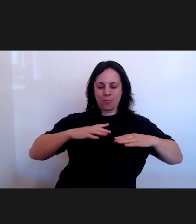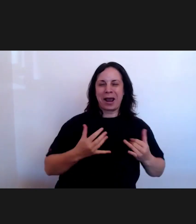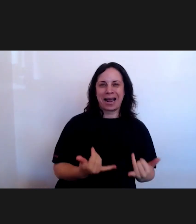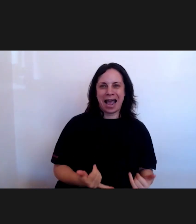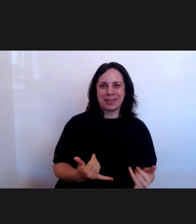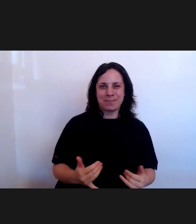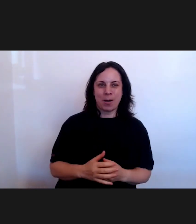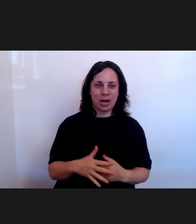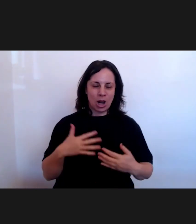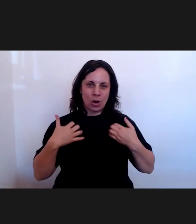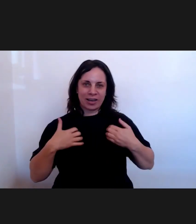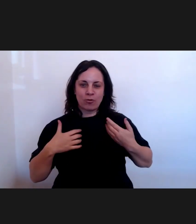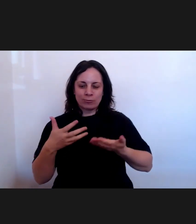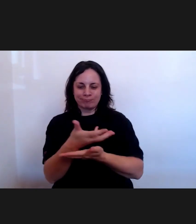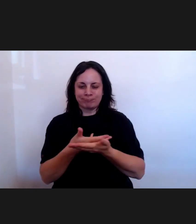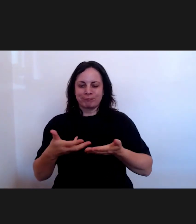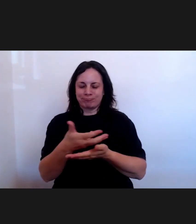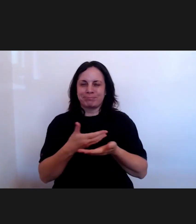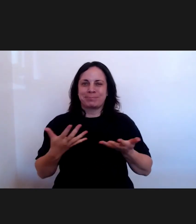this discussion with you all.